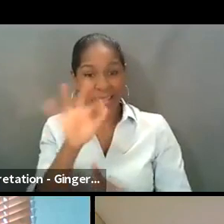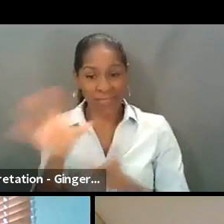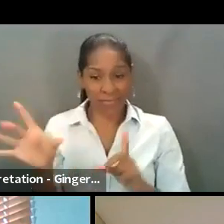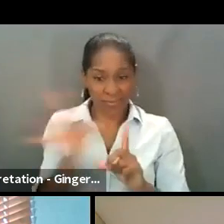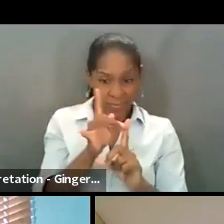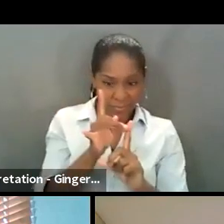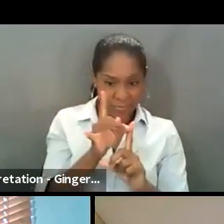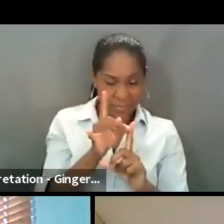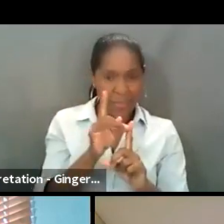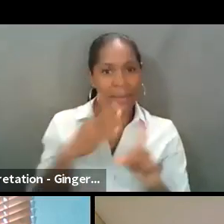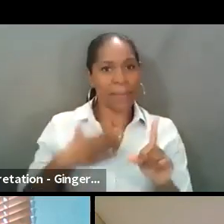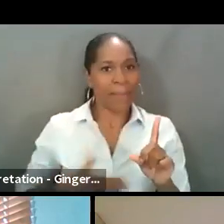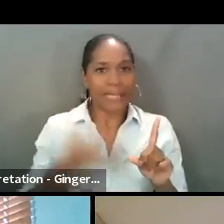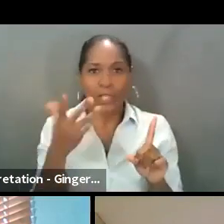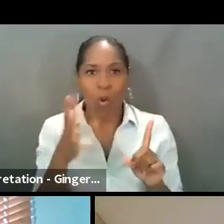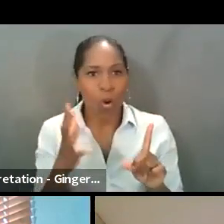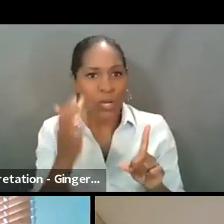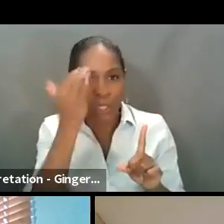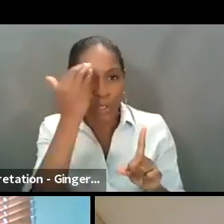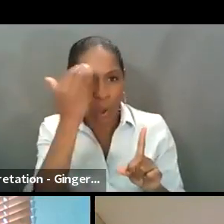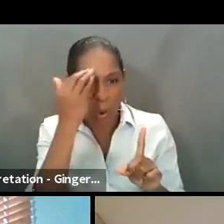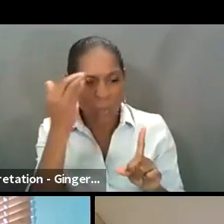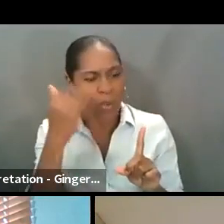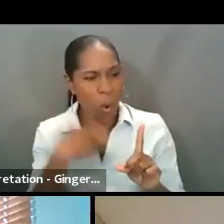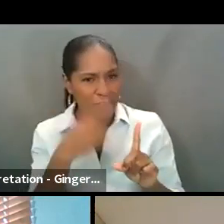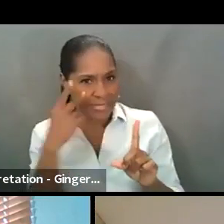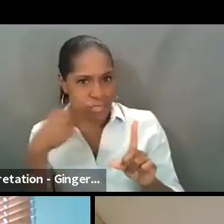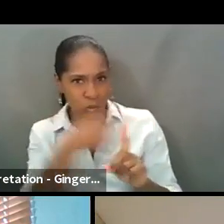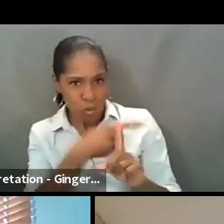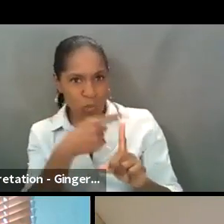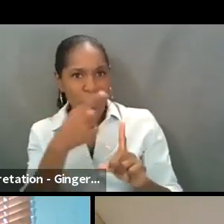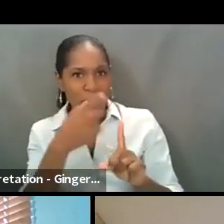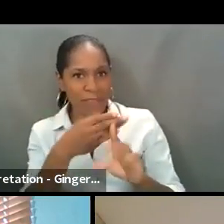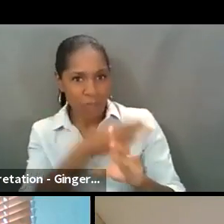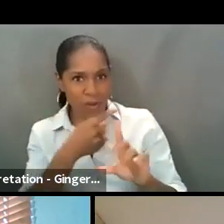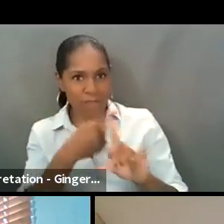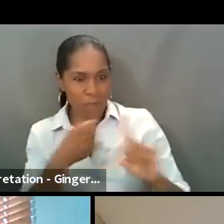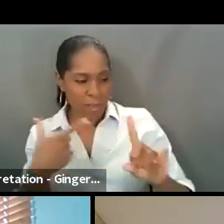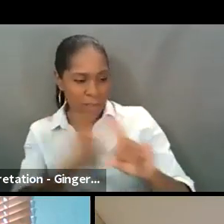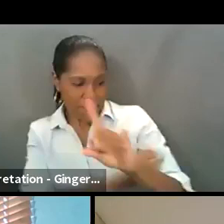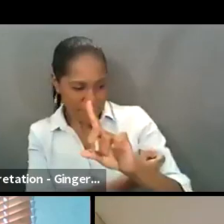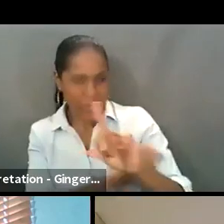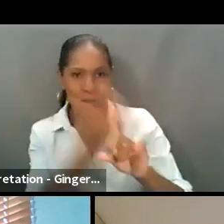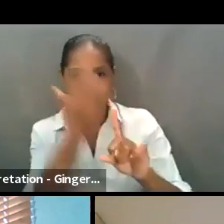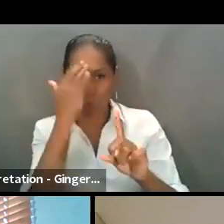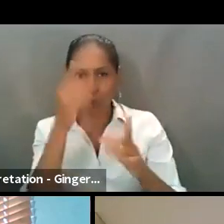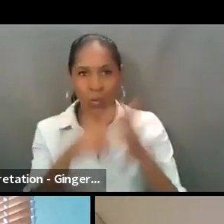like I've really danced around the question. I can't remember what other pieces I needed to answer.